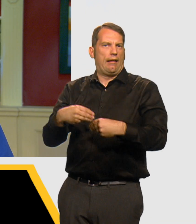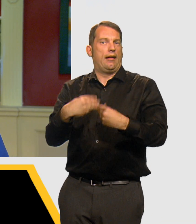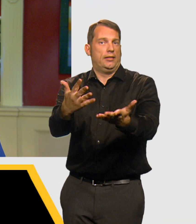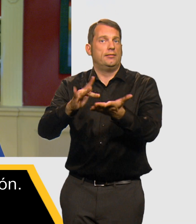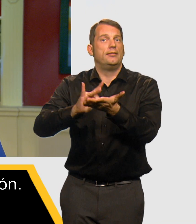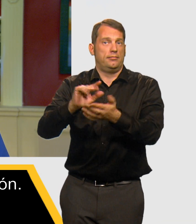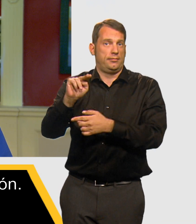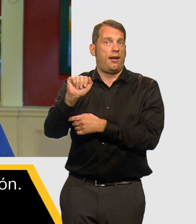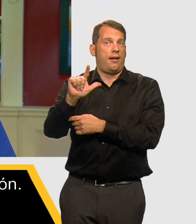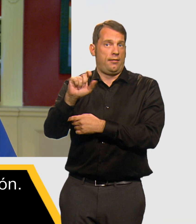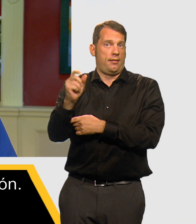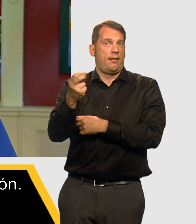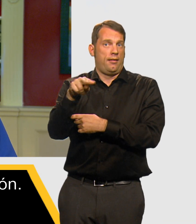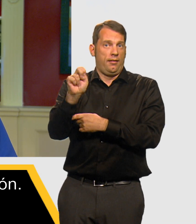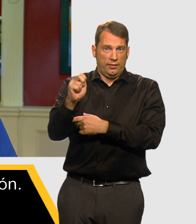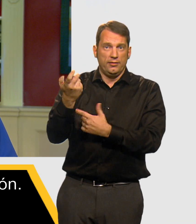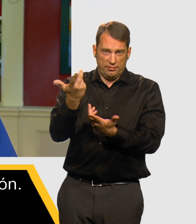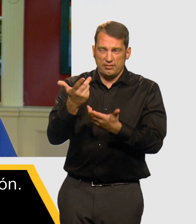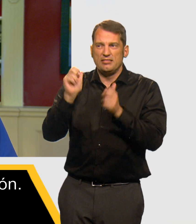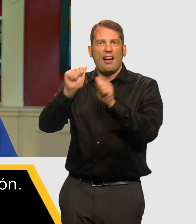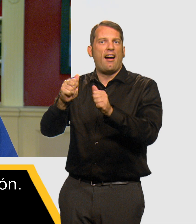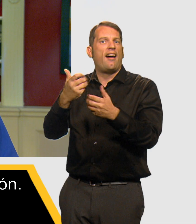healthcare provider with prescribing authority.